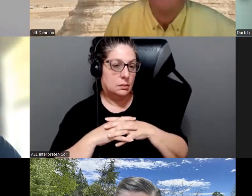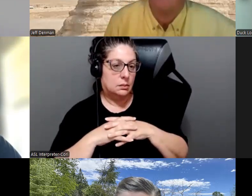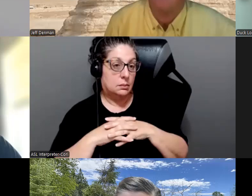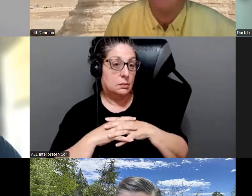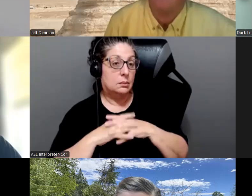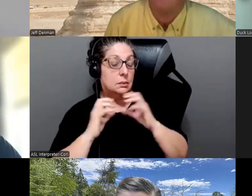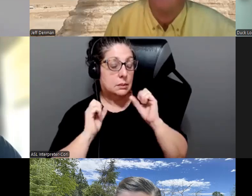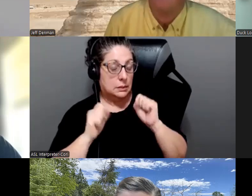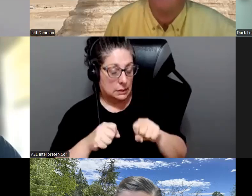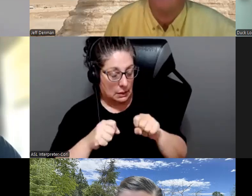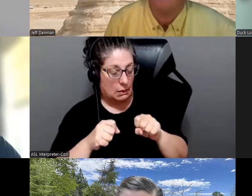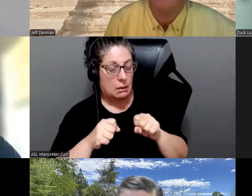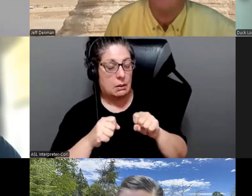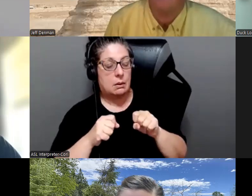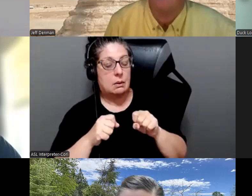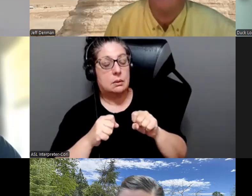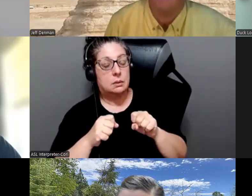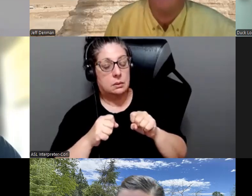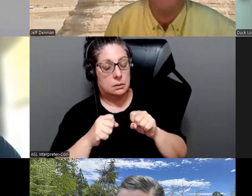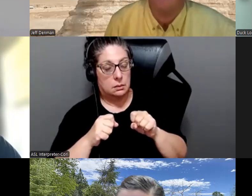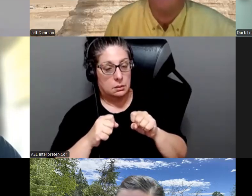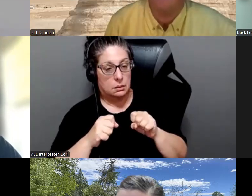it can be easy. It's easy